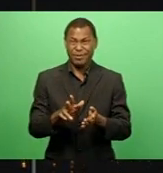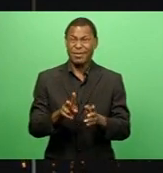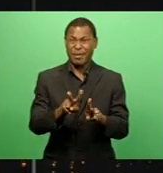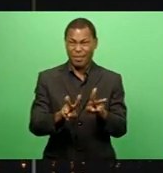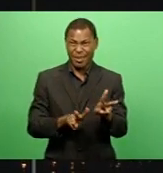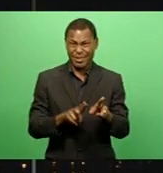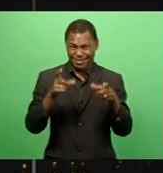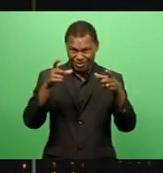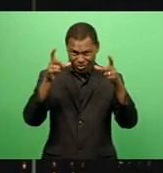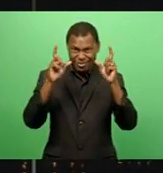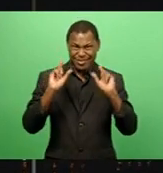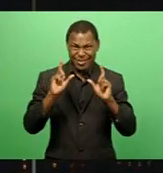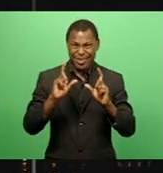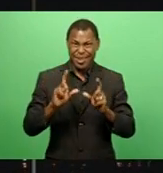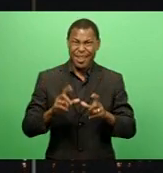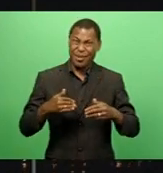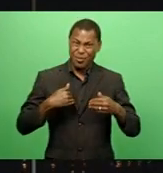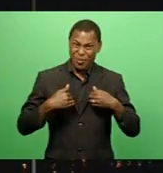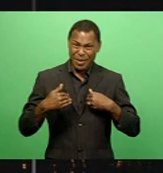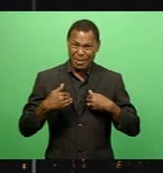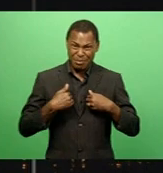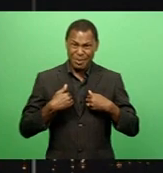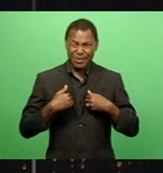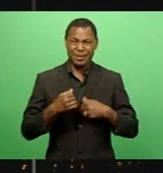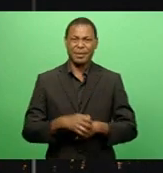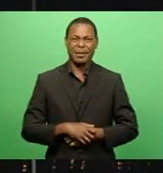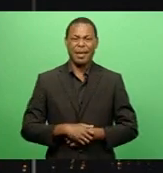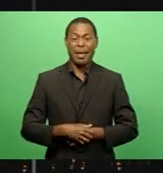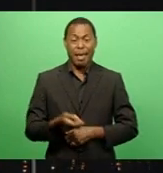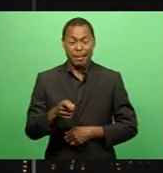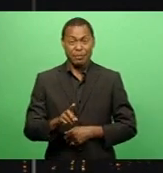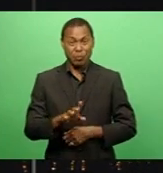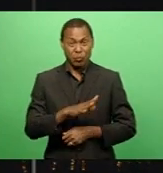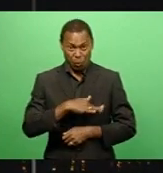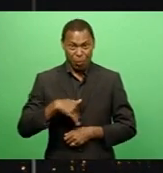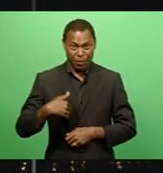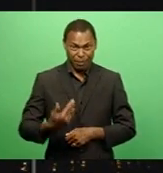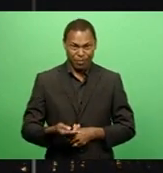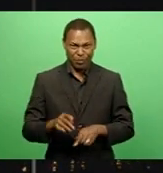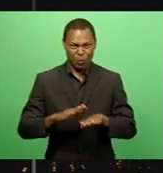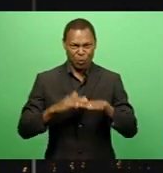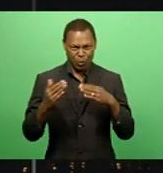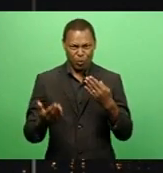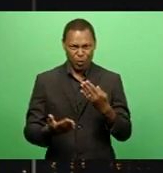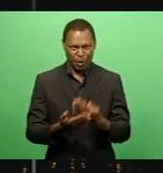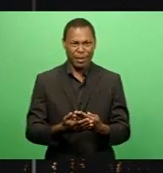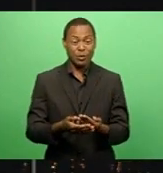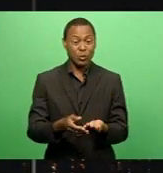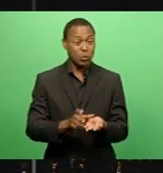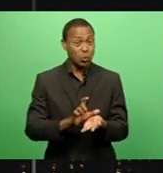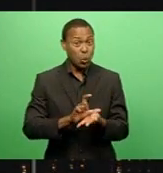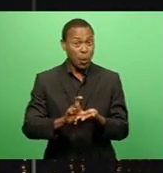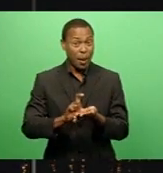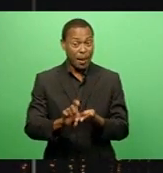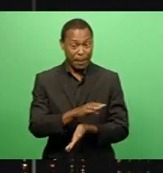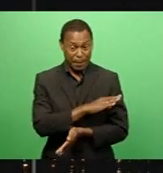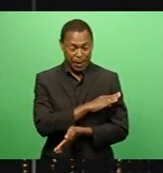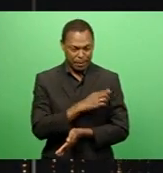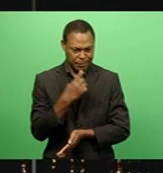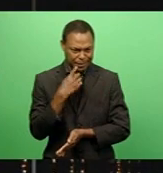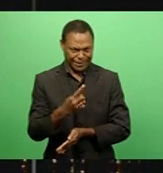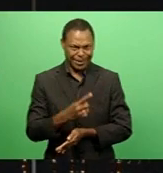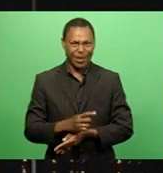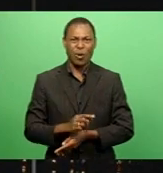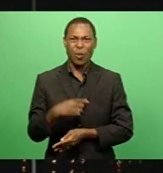Pacific former Vice-Chancellor Professor Paul Ahluwalia and his wife Sandra Price, Bainimarama clarified that expatriates are only